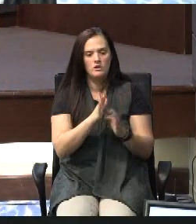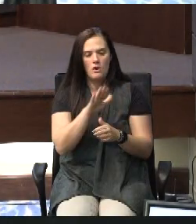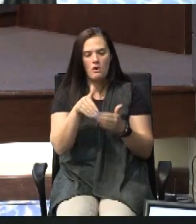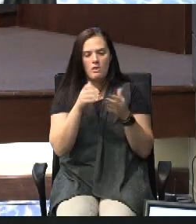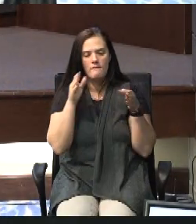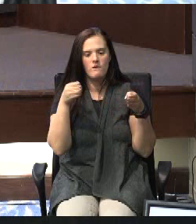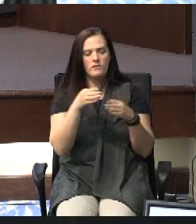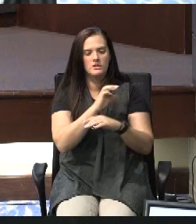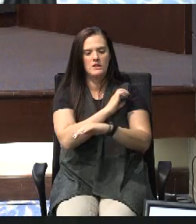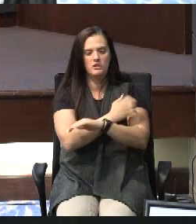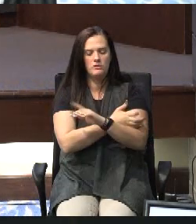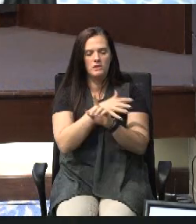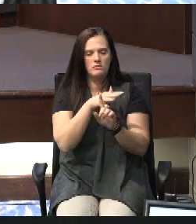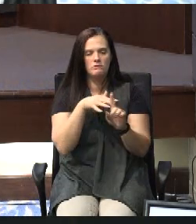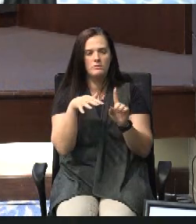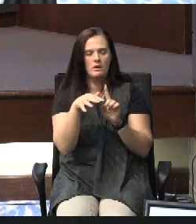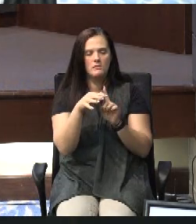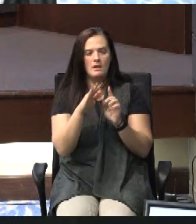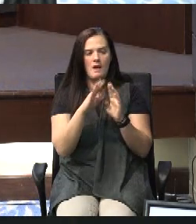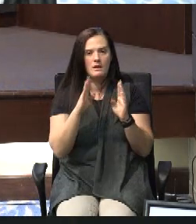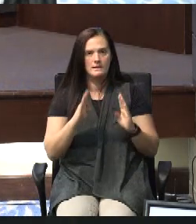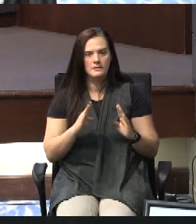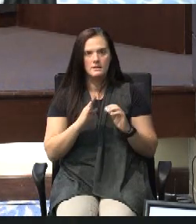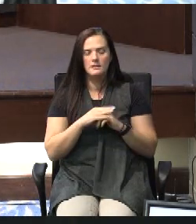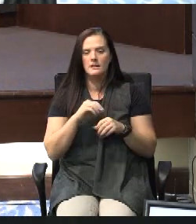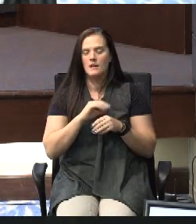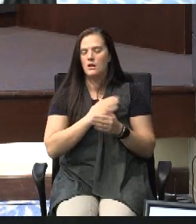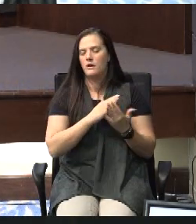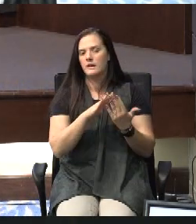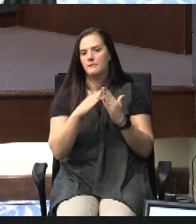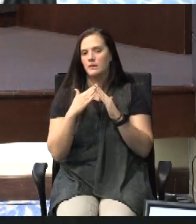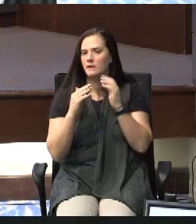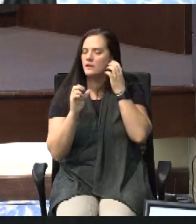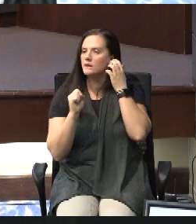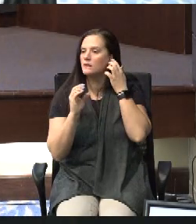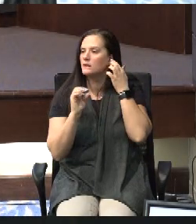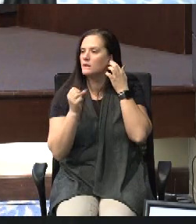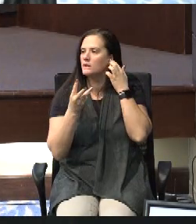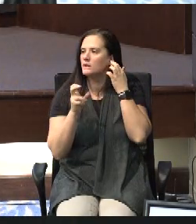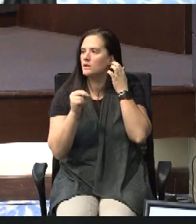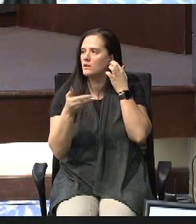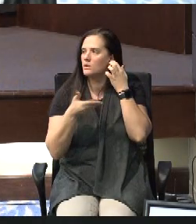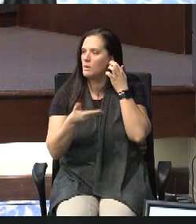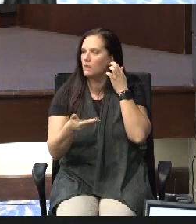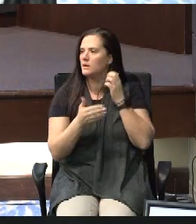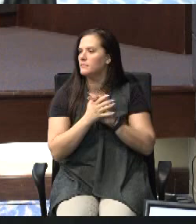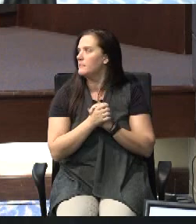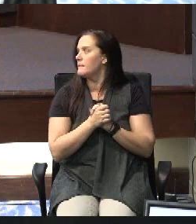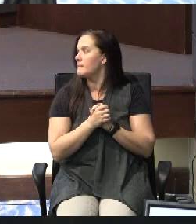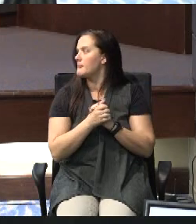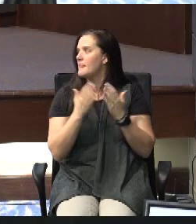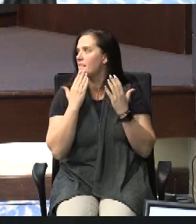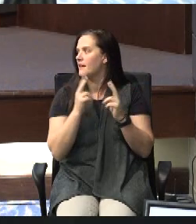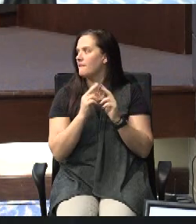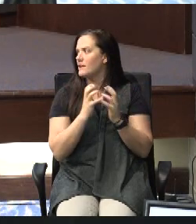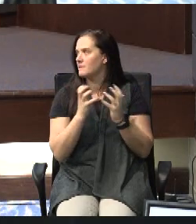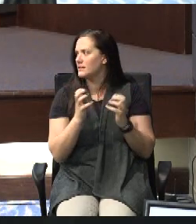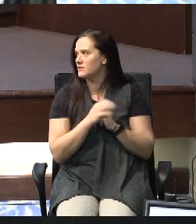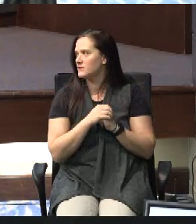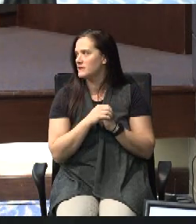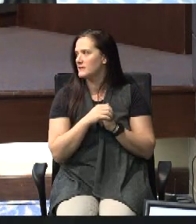focus and energy surrounding housing in our community. So, Sean, welcome. Thank you very